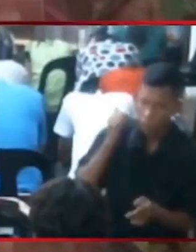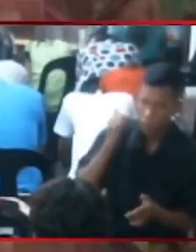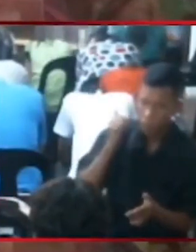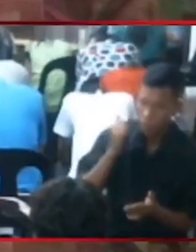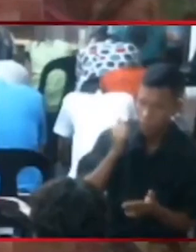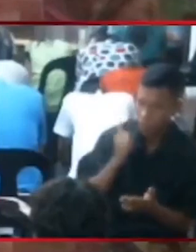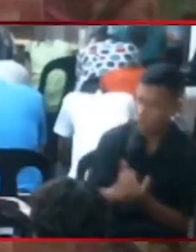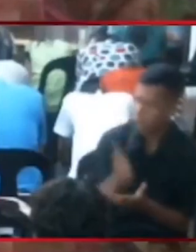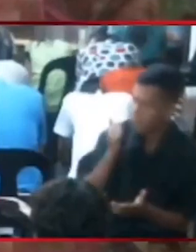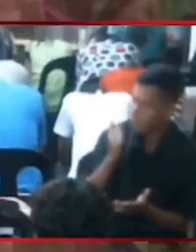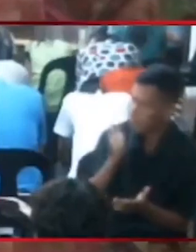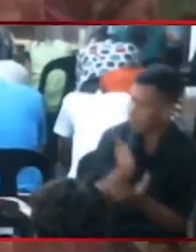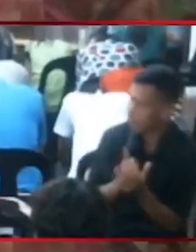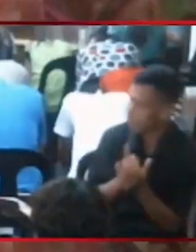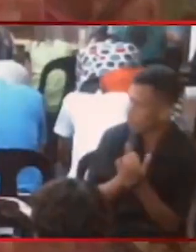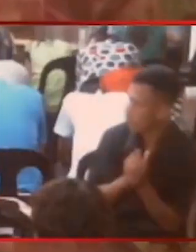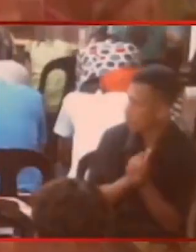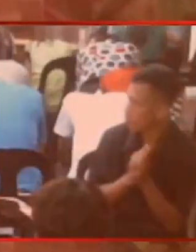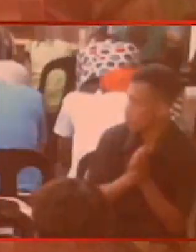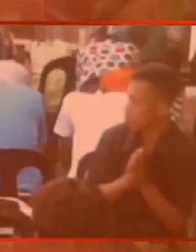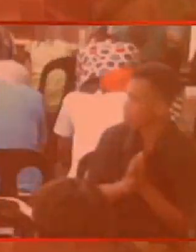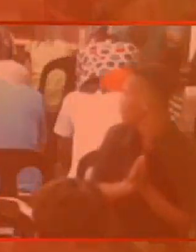Amen. Amen.